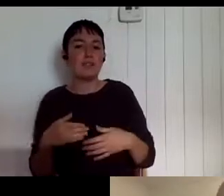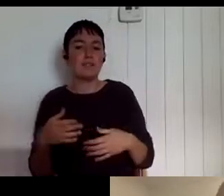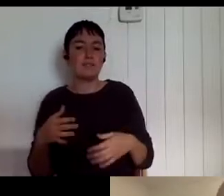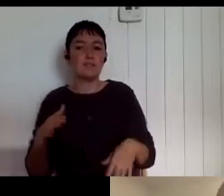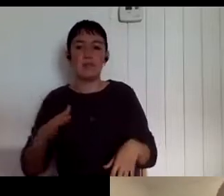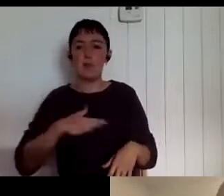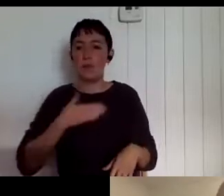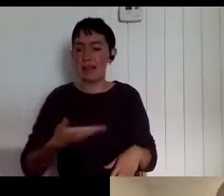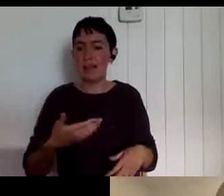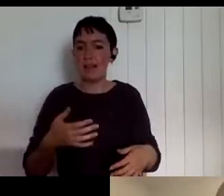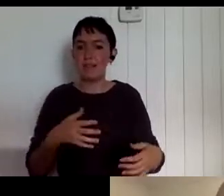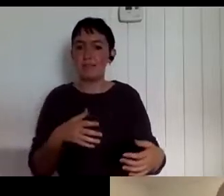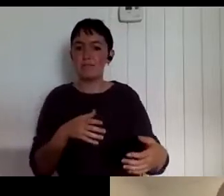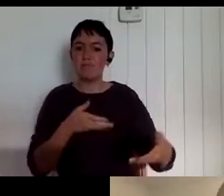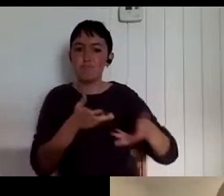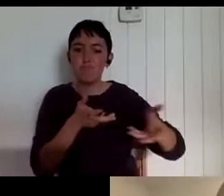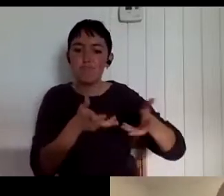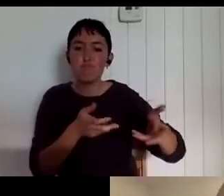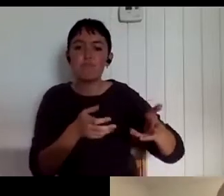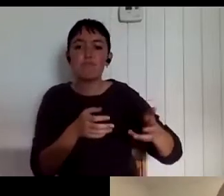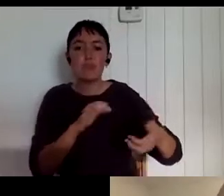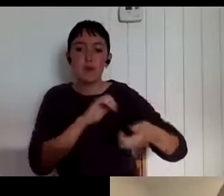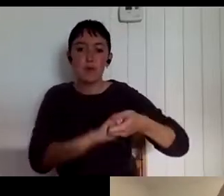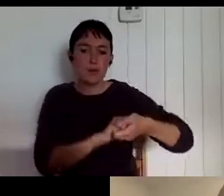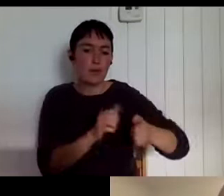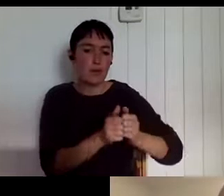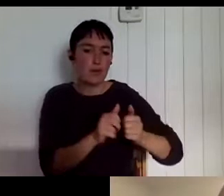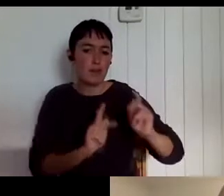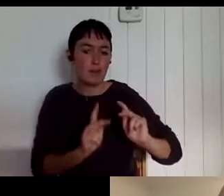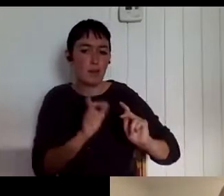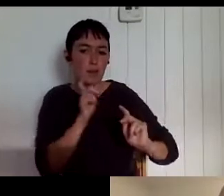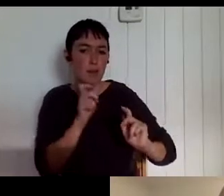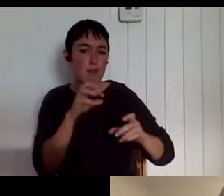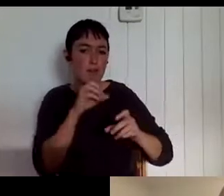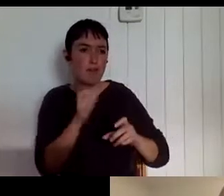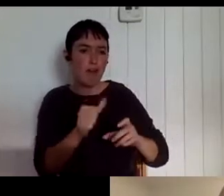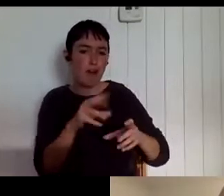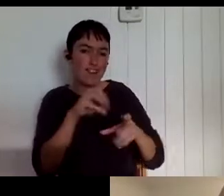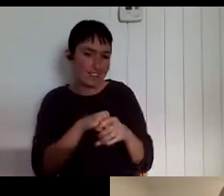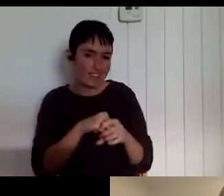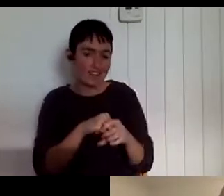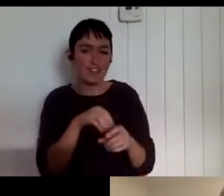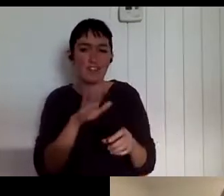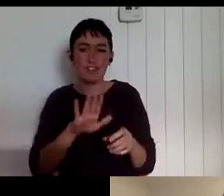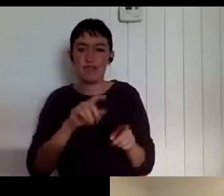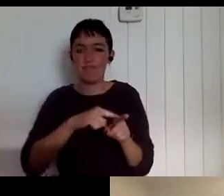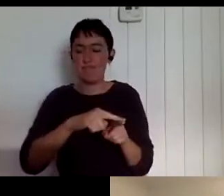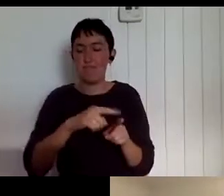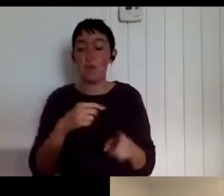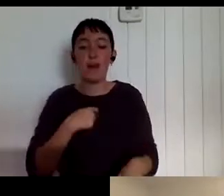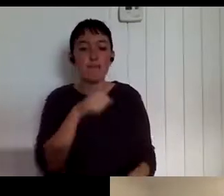voice. Always be willing to collaborate with people who are outside of your field because, you know, like I work with bacteria. I love